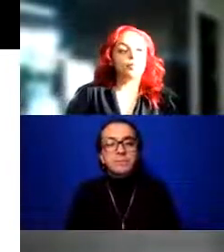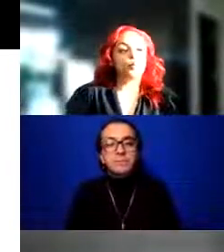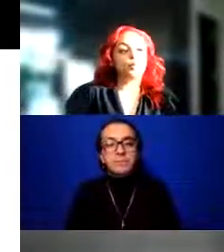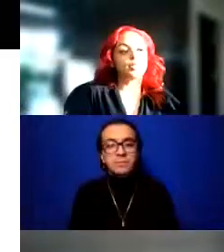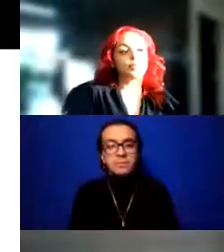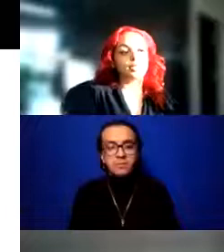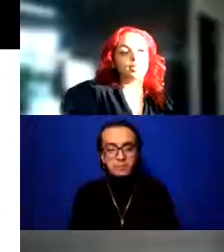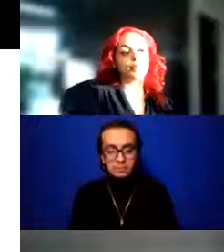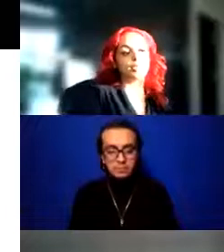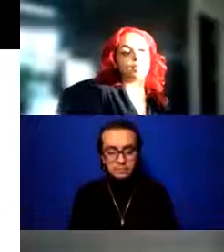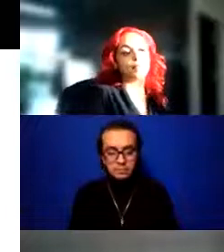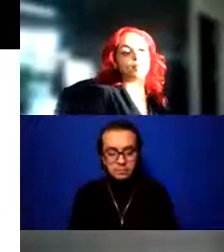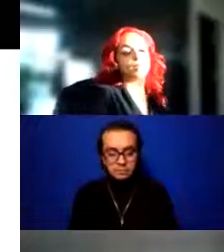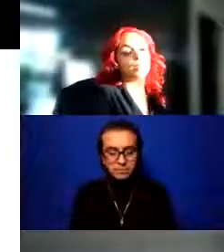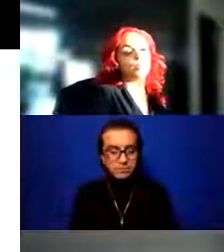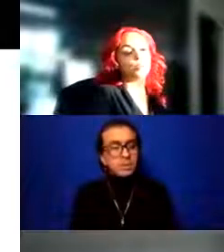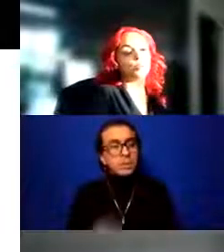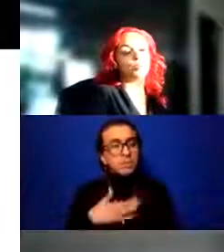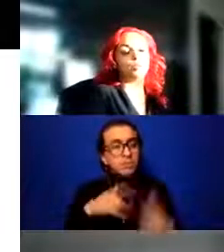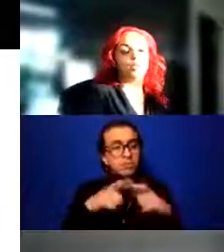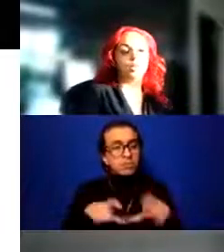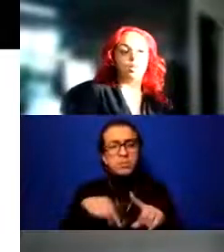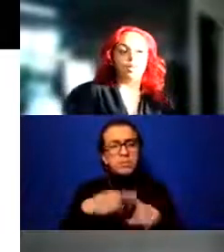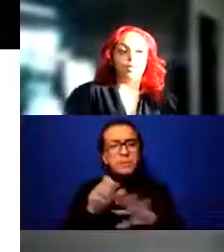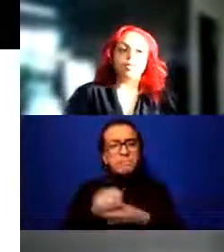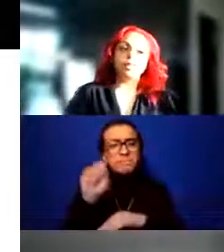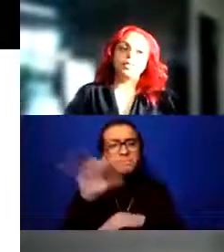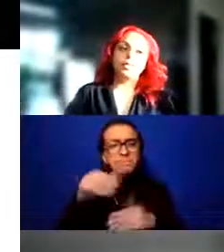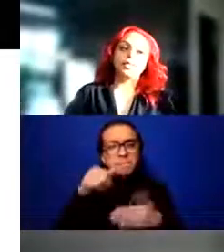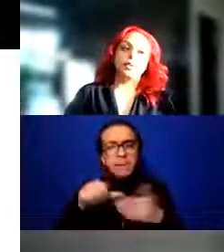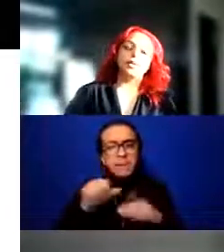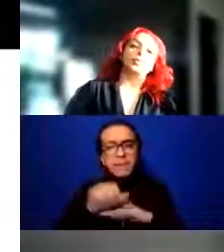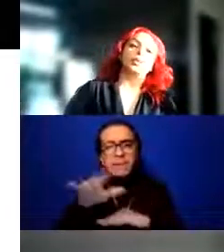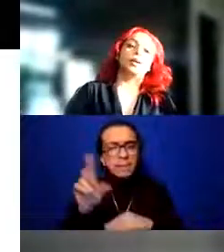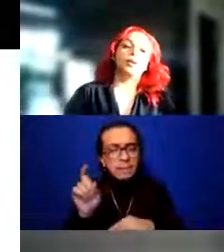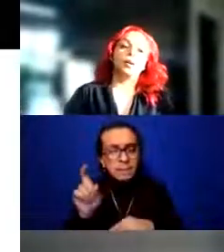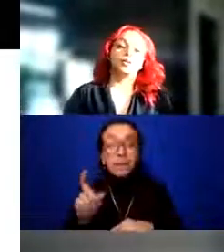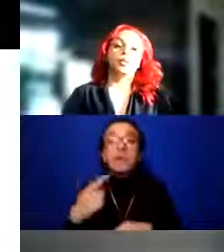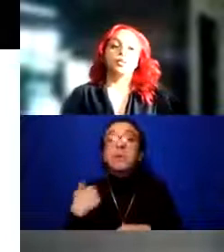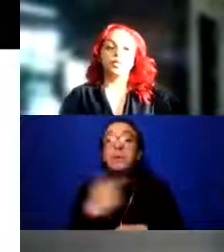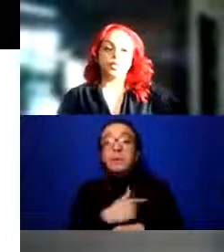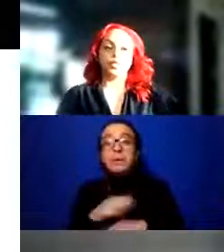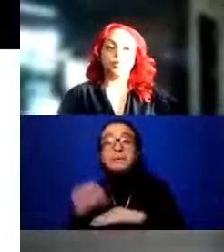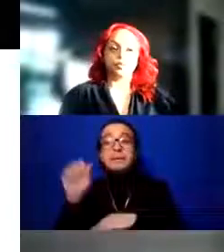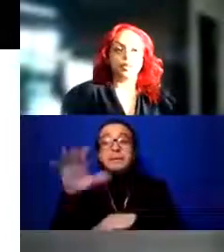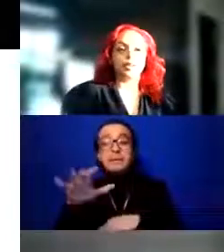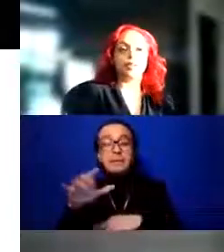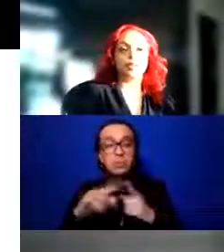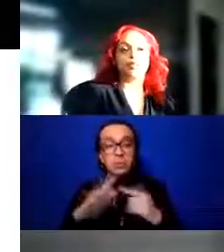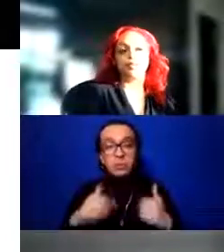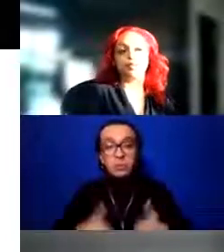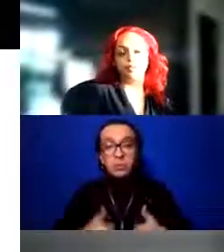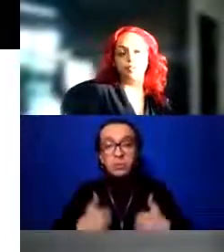And when does my stipend check get mailed out? So stipend checks get mailed out to the address that you